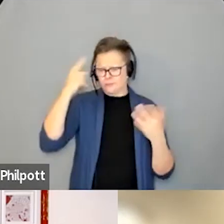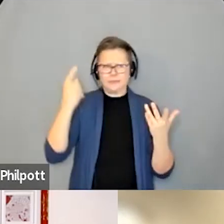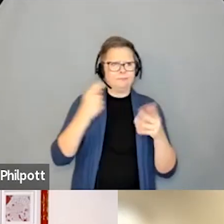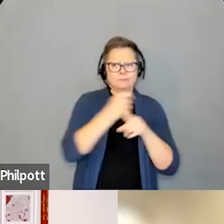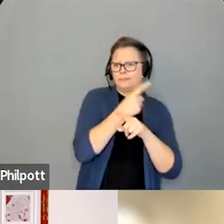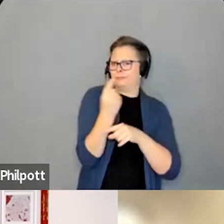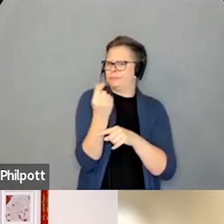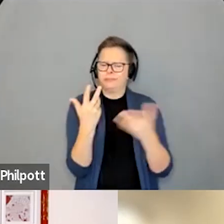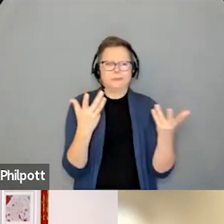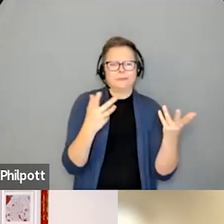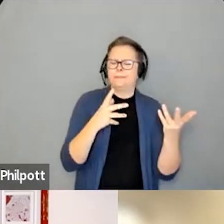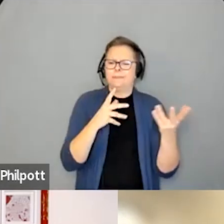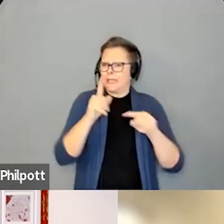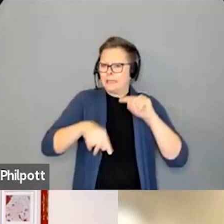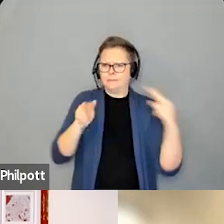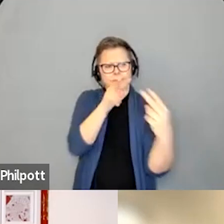so